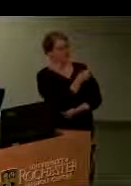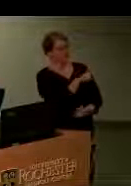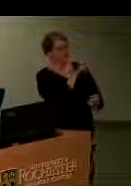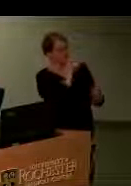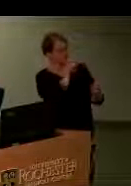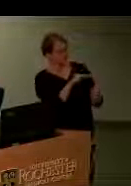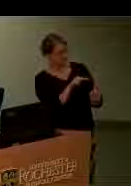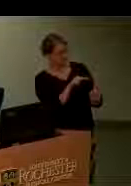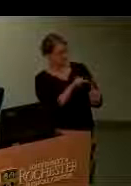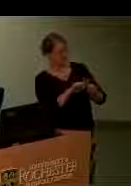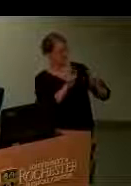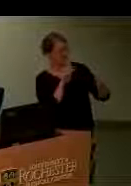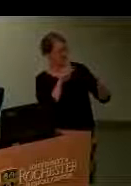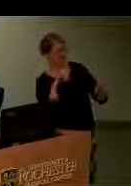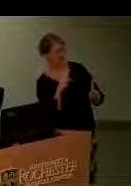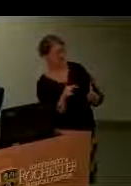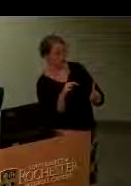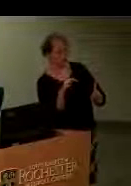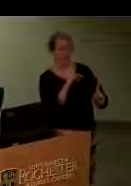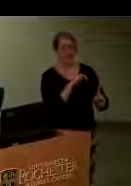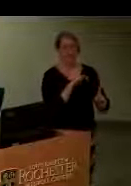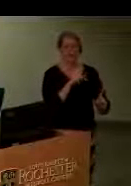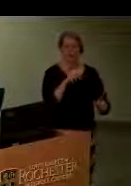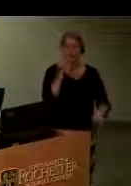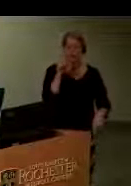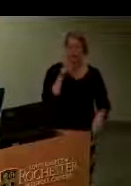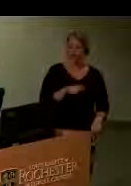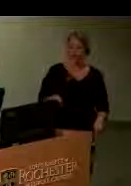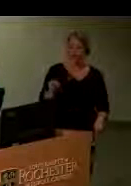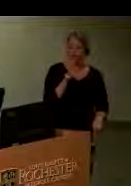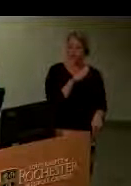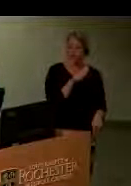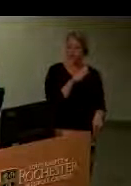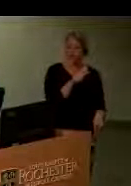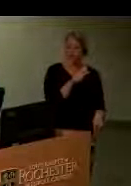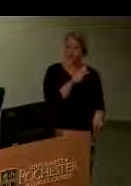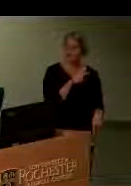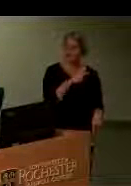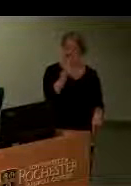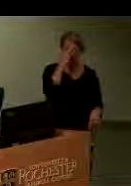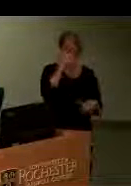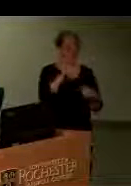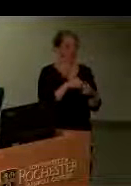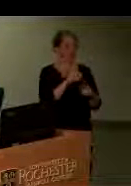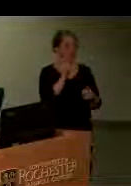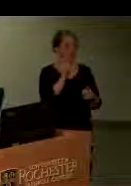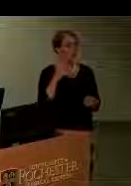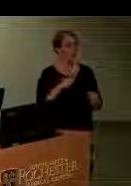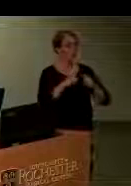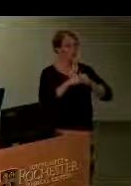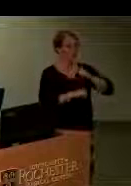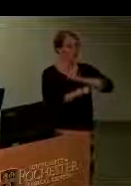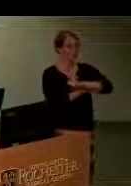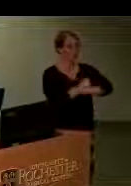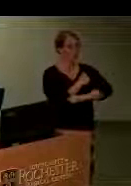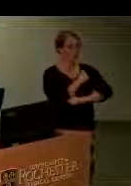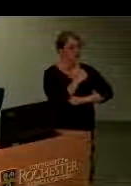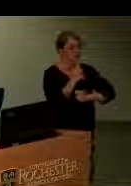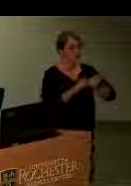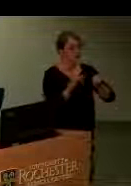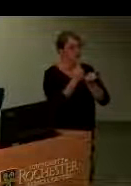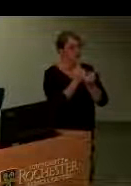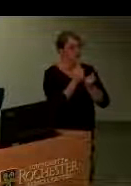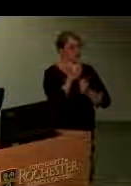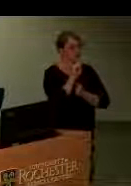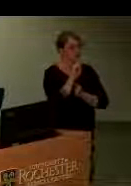way. And for those of you who know about the Gold Foundation, which is the foundation that sponsors the